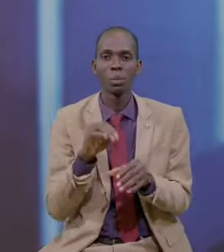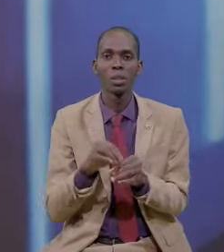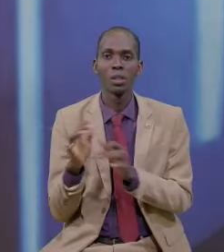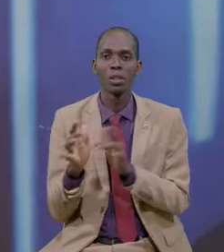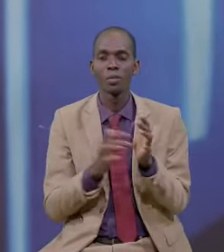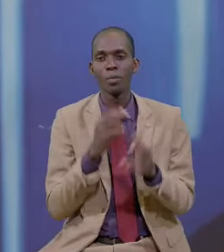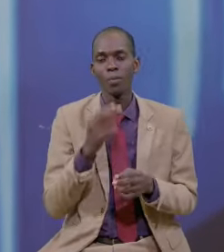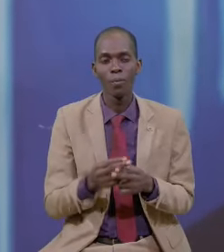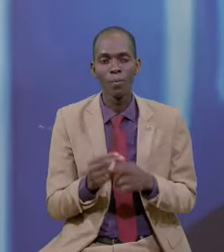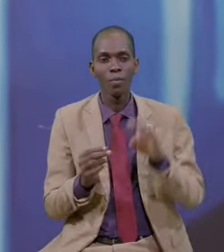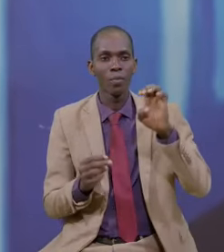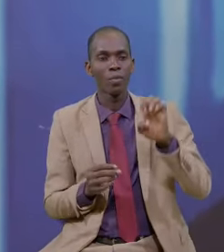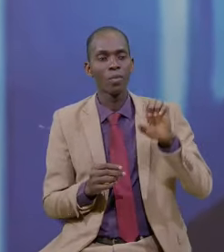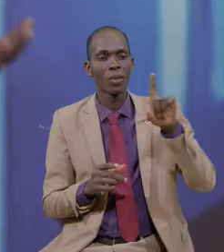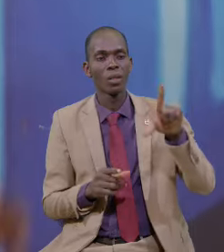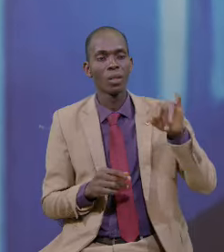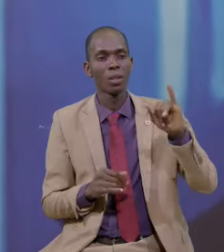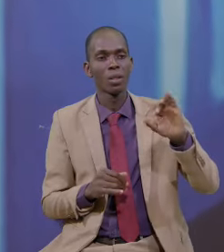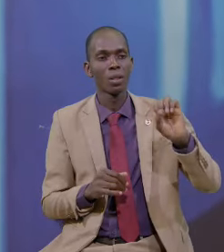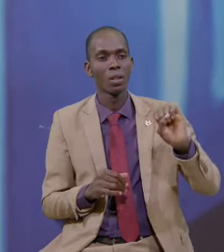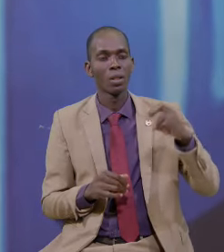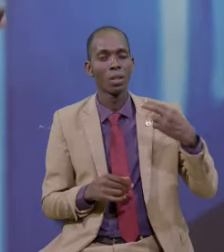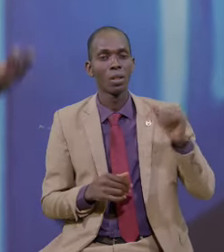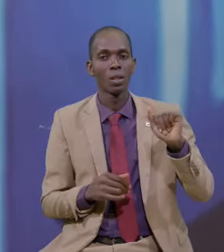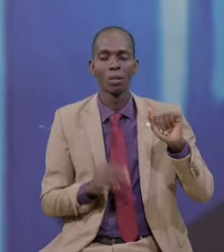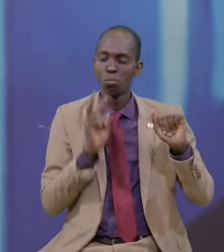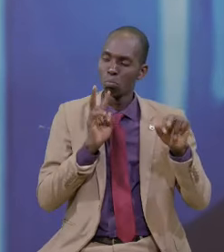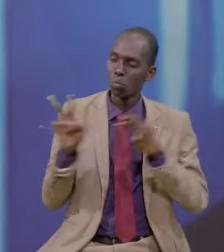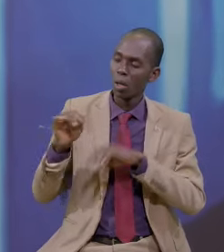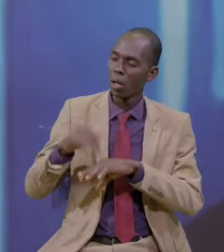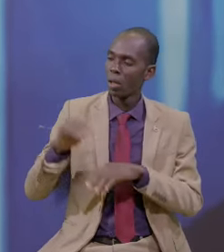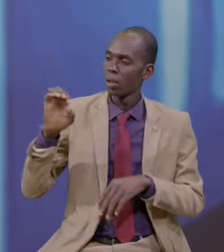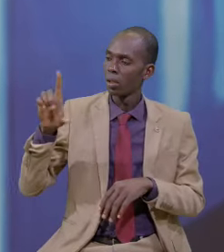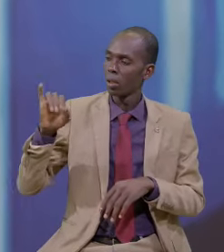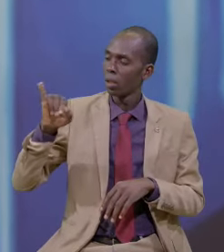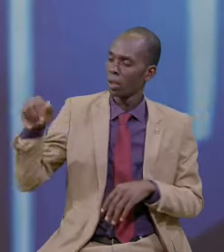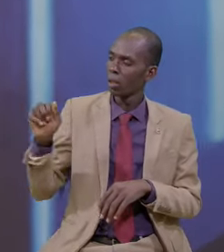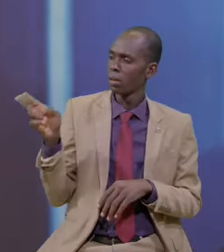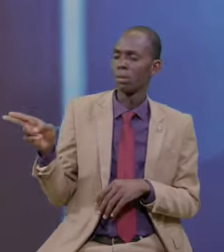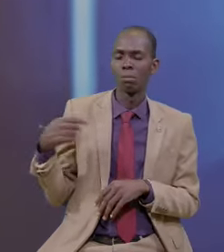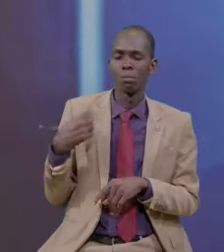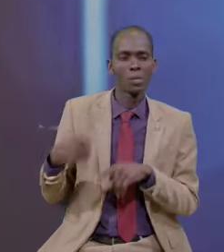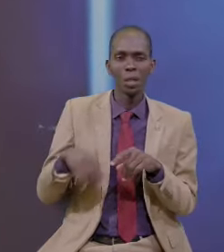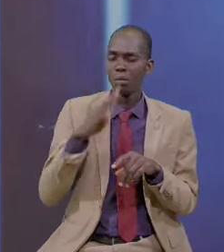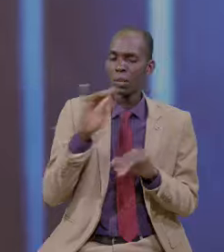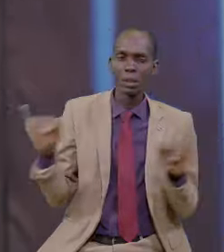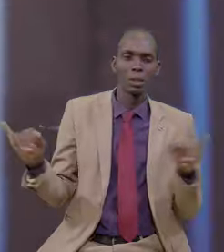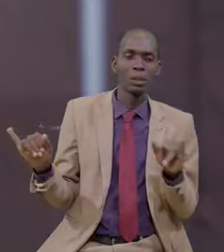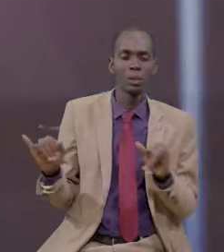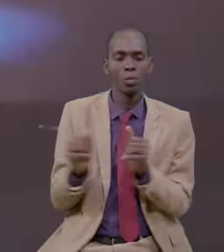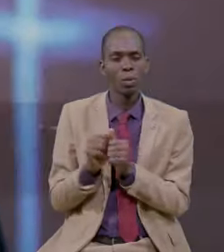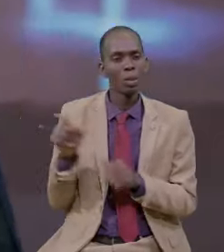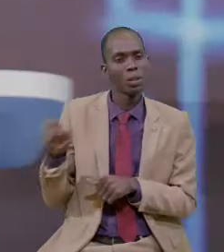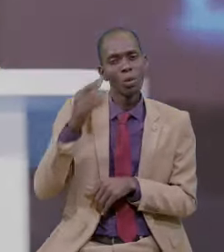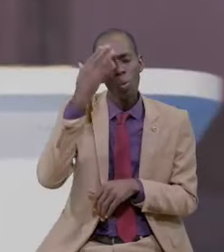Elisha. Looking at Elijah, I cannot be like Elijah. Why not? Why not? That's why he followed